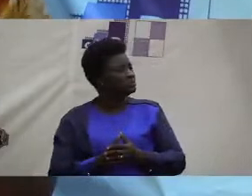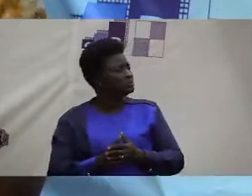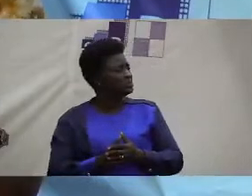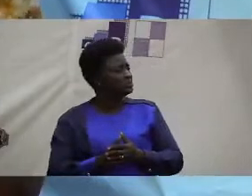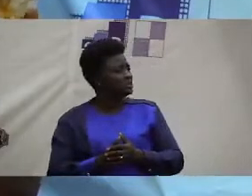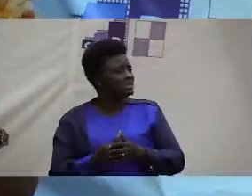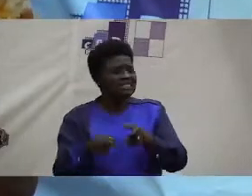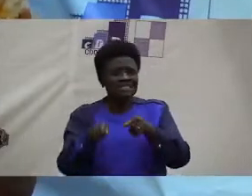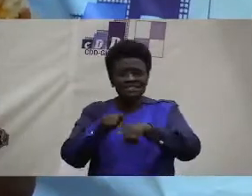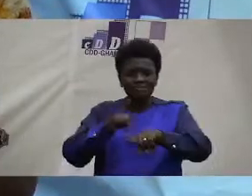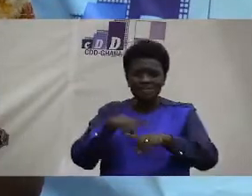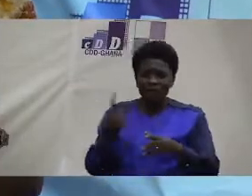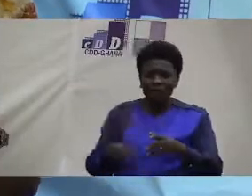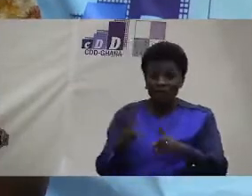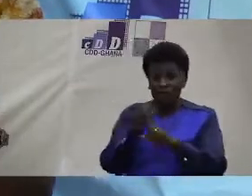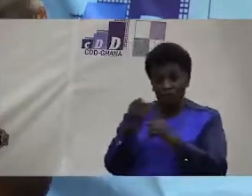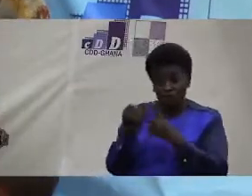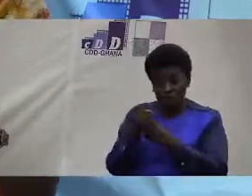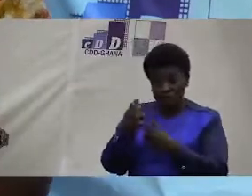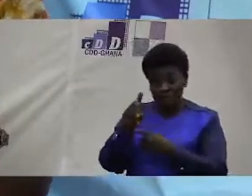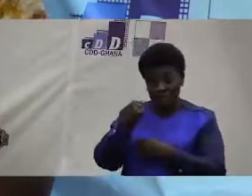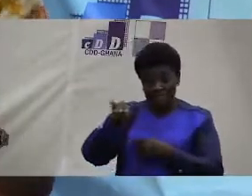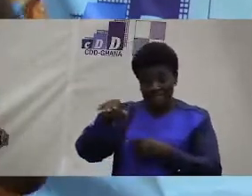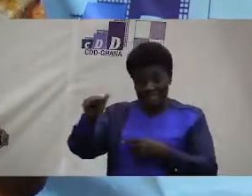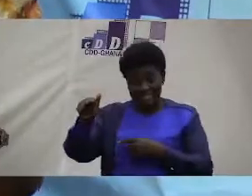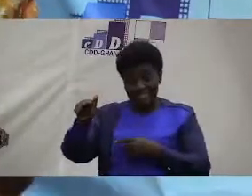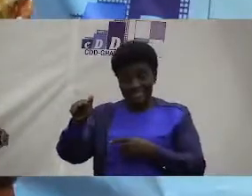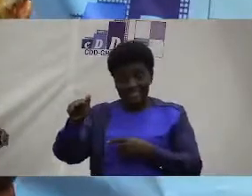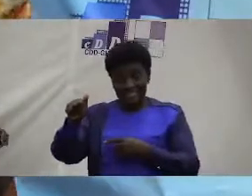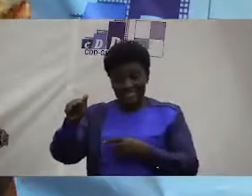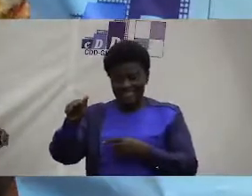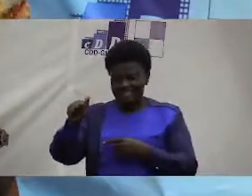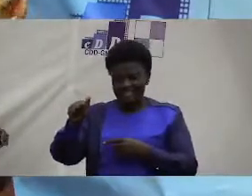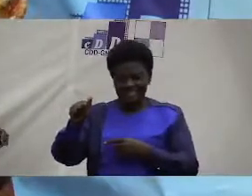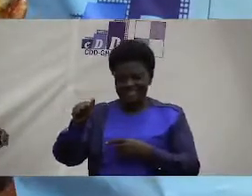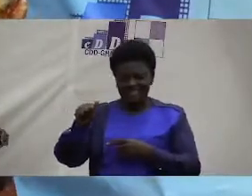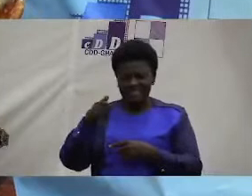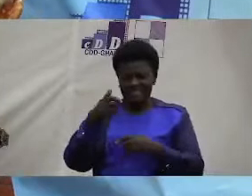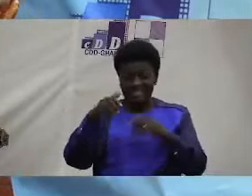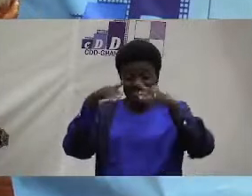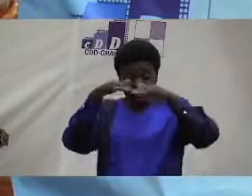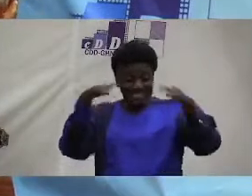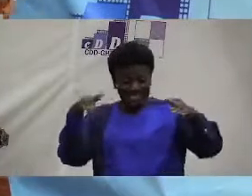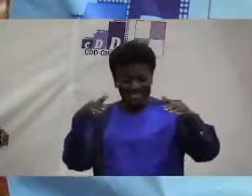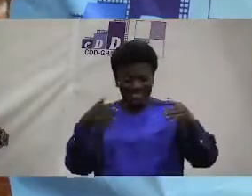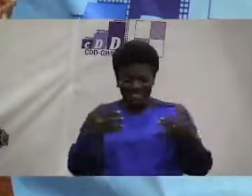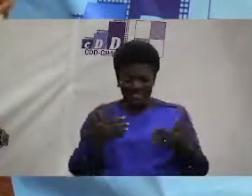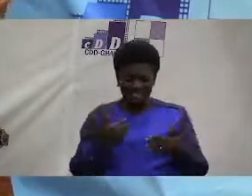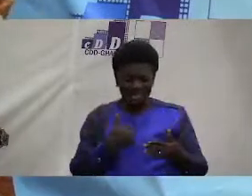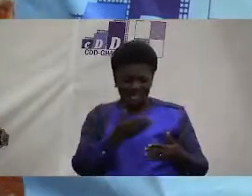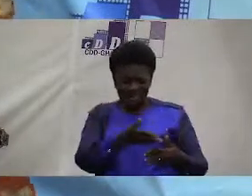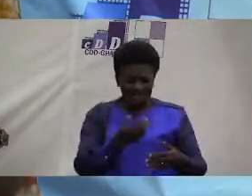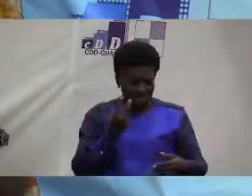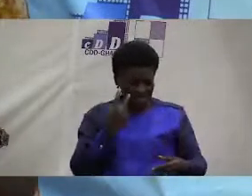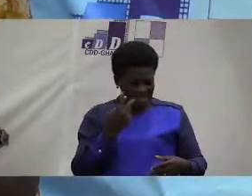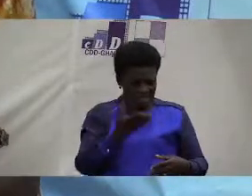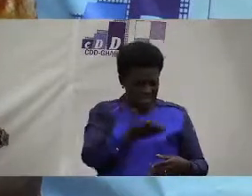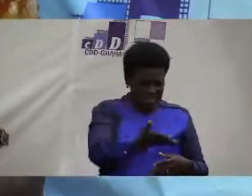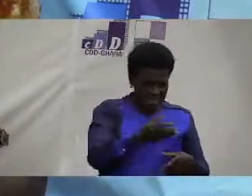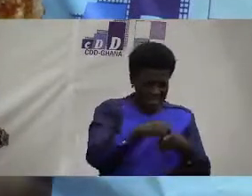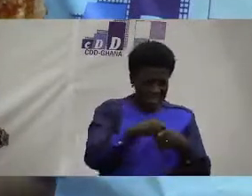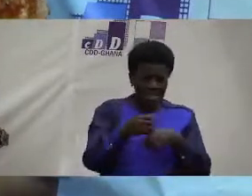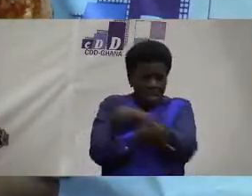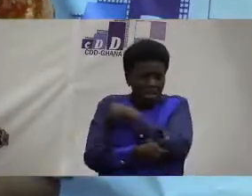regulating the social media, the focus should be on creating standards that the tech platforms you adhere to in our own